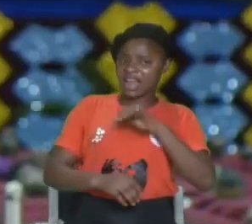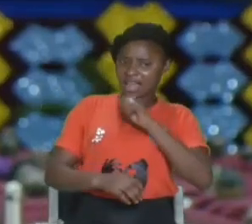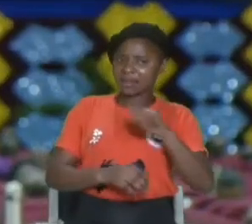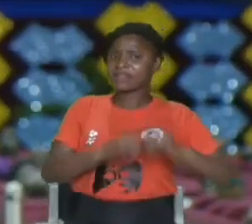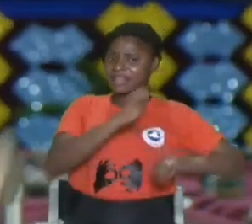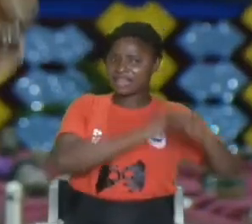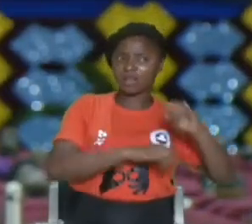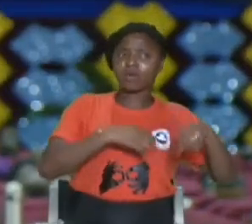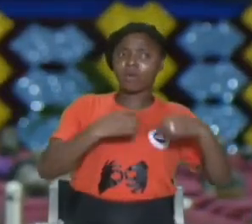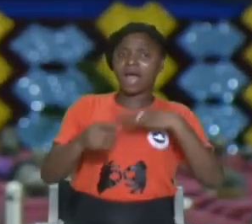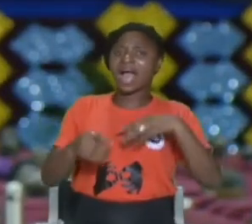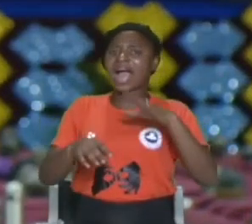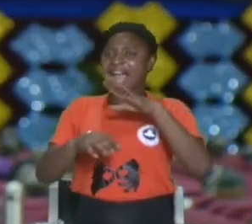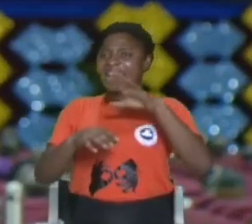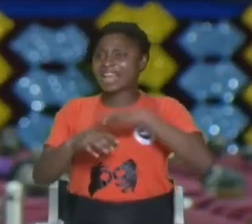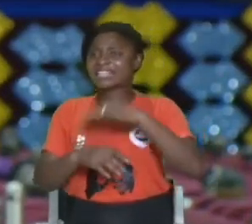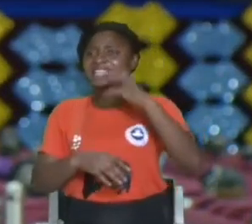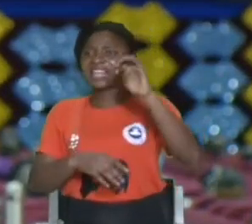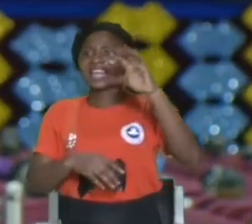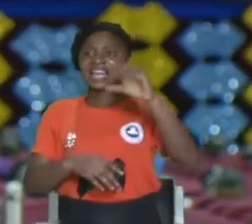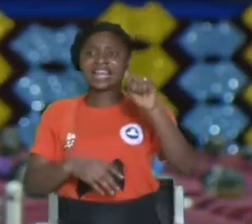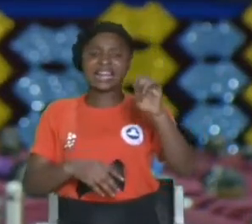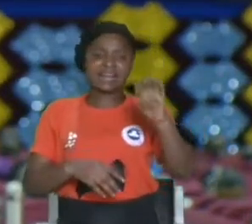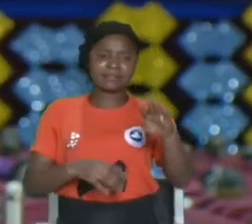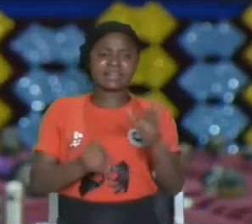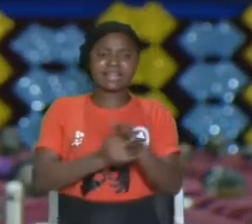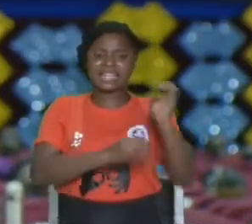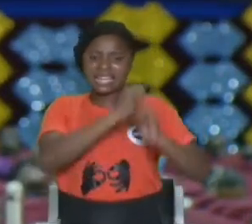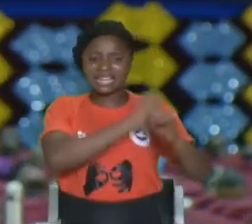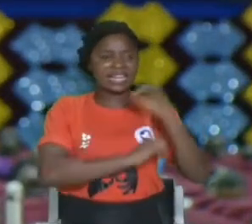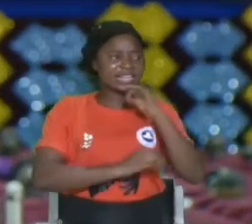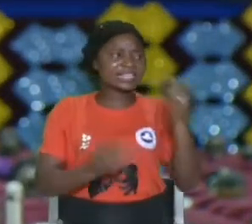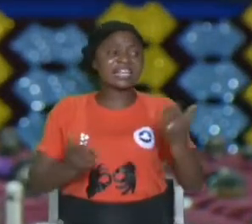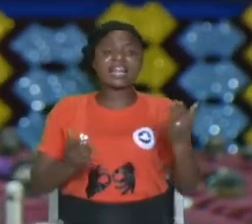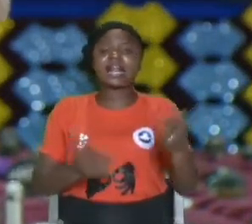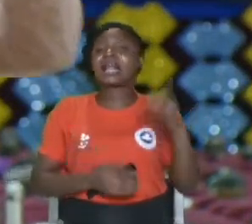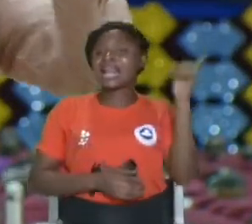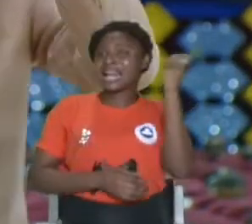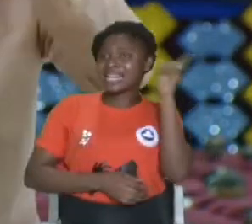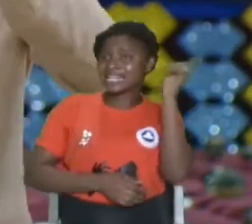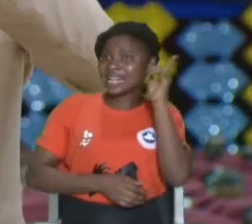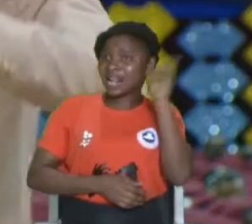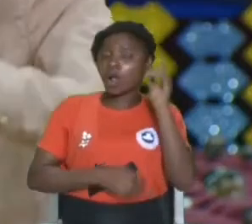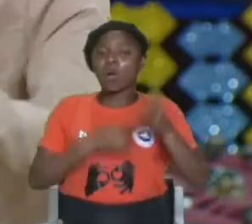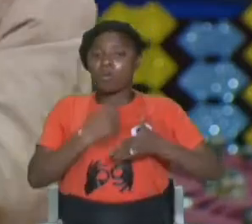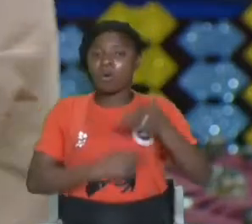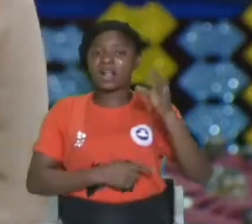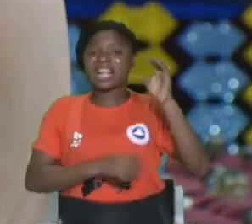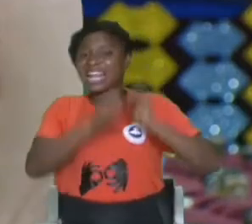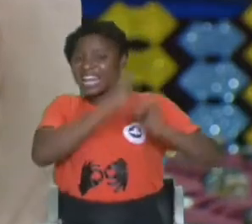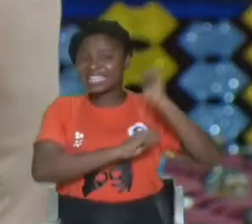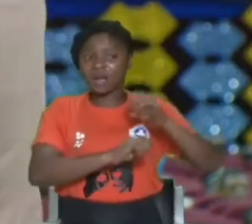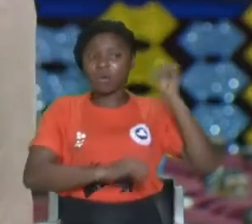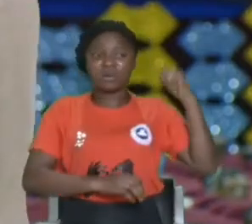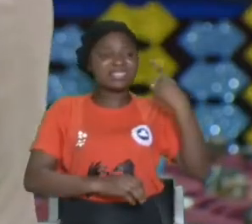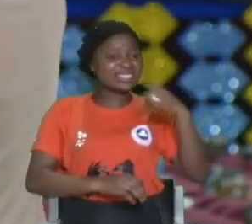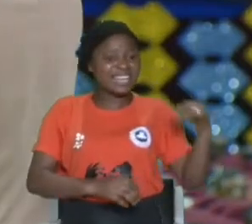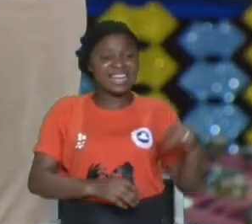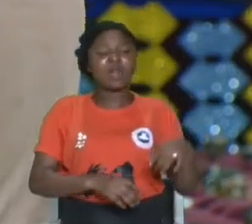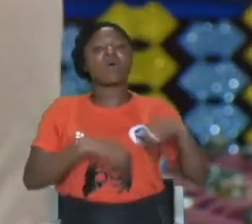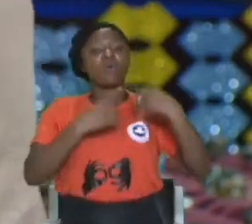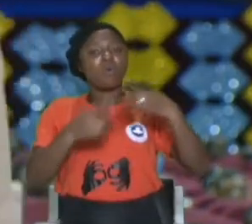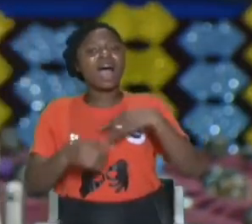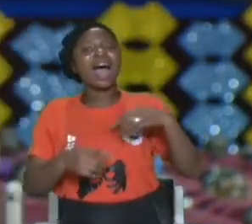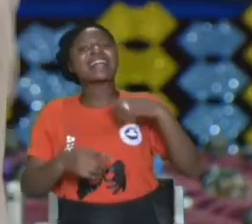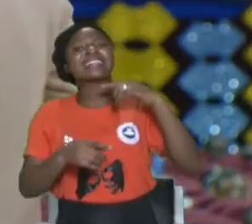Ahab that Elijah is here. Listen, what Elijah was saying is, go and tell